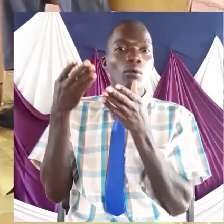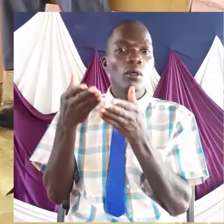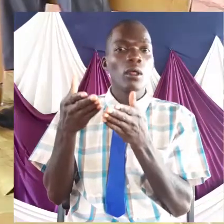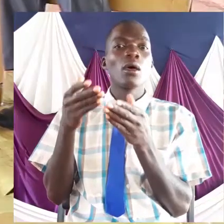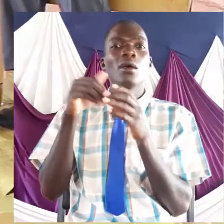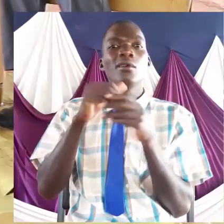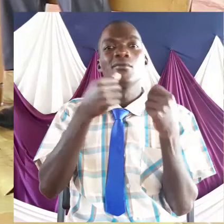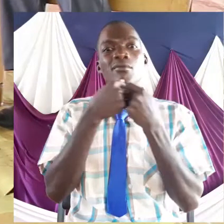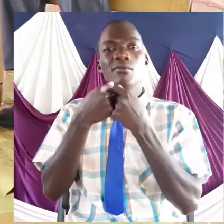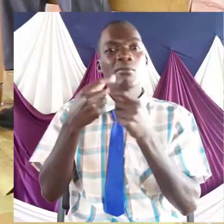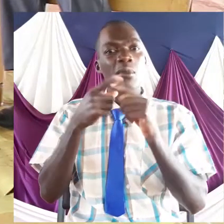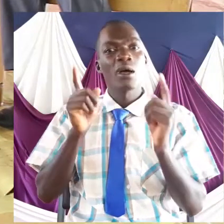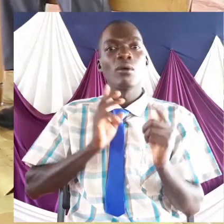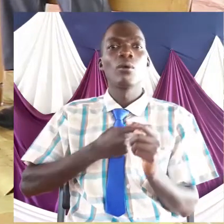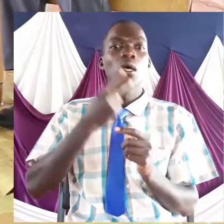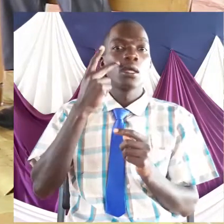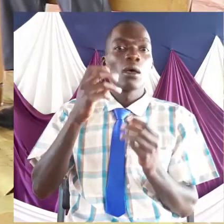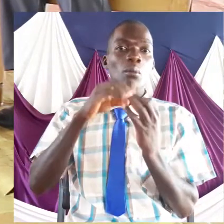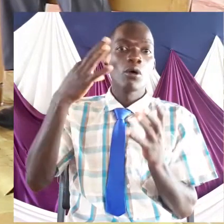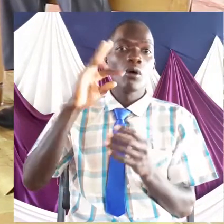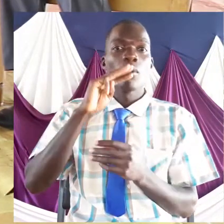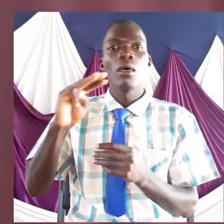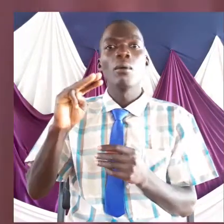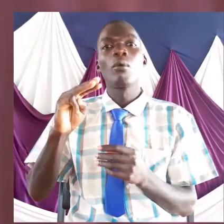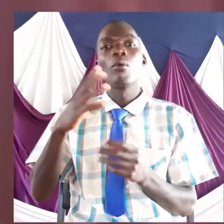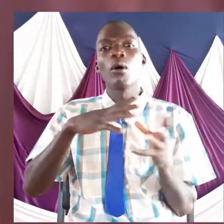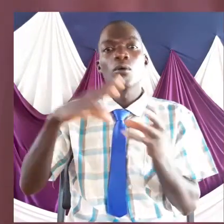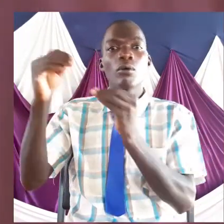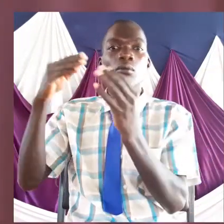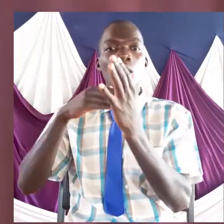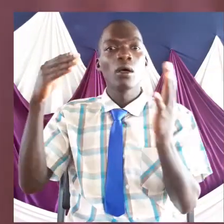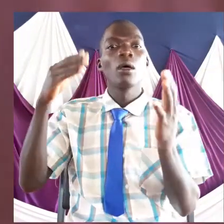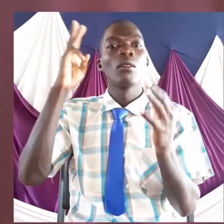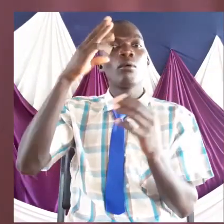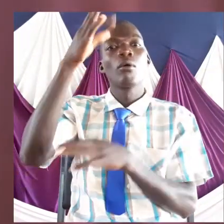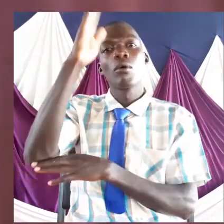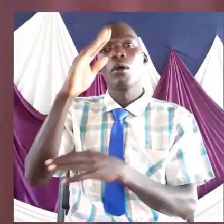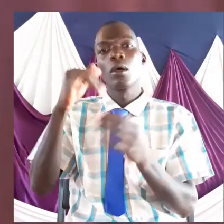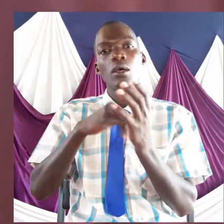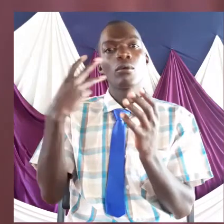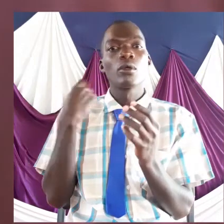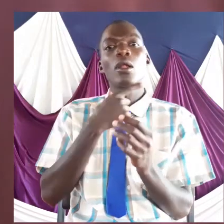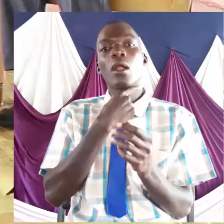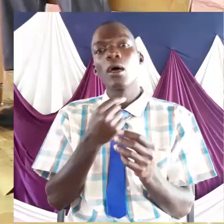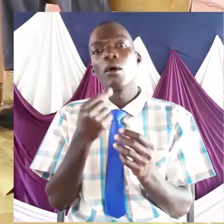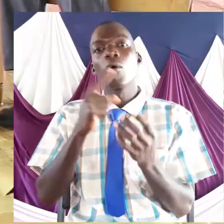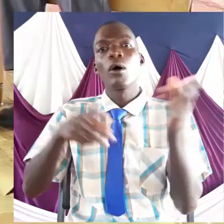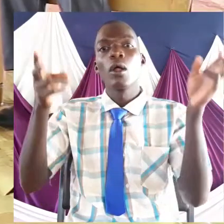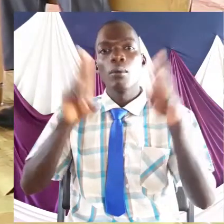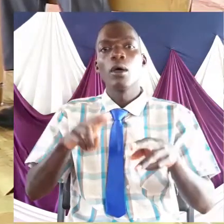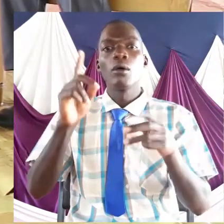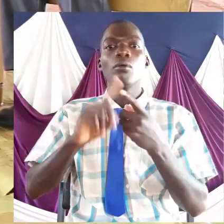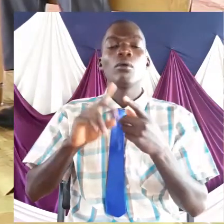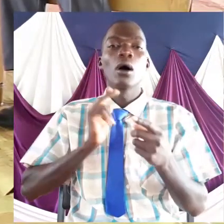their challenges, but we are seeing most of them, you know, are going against the will of God. It is just like what is happening to